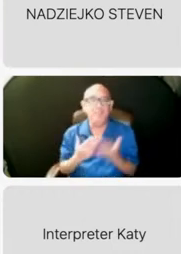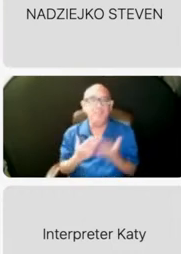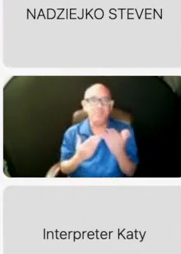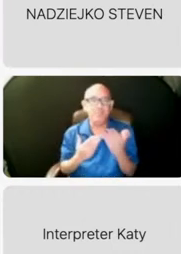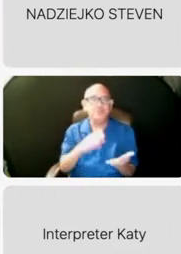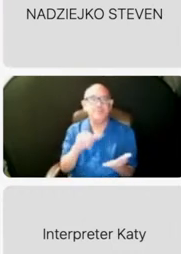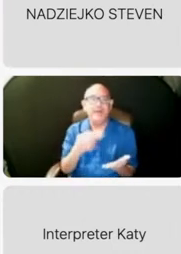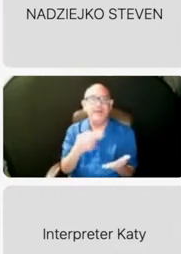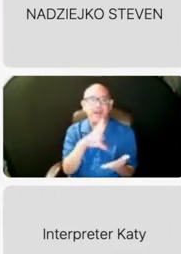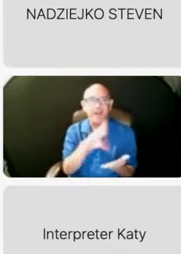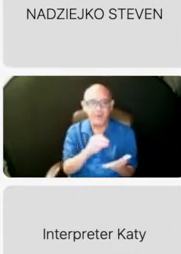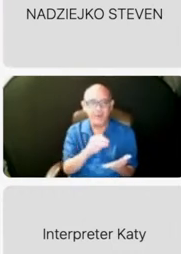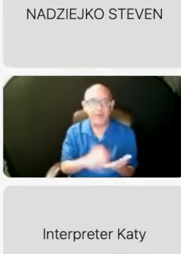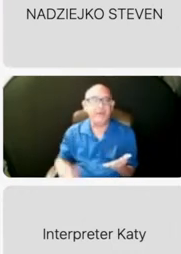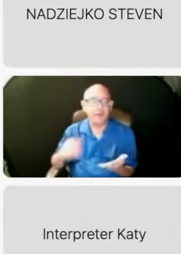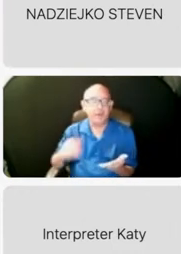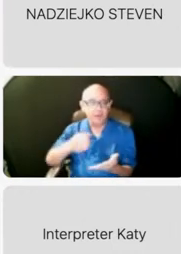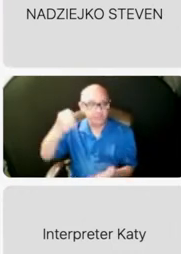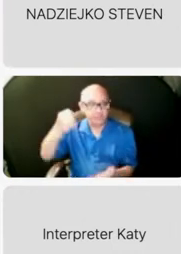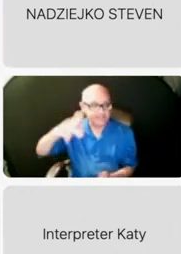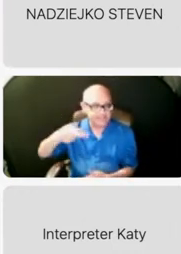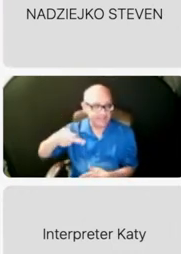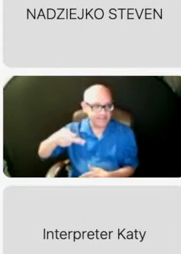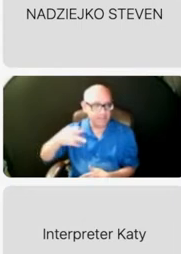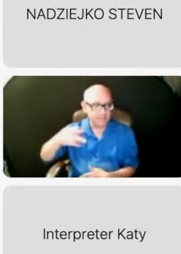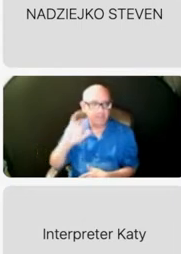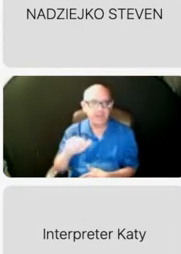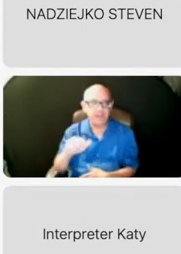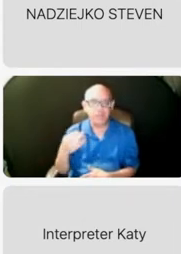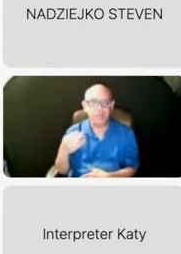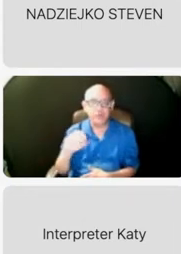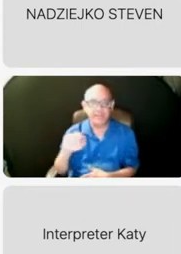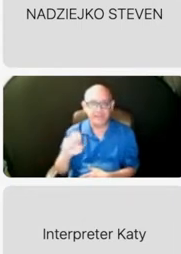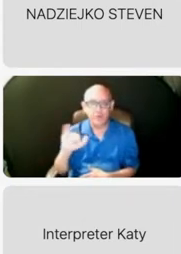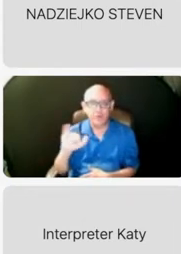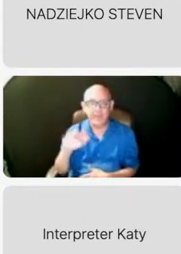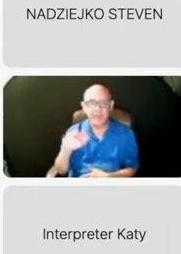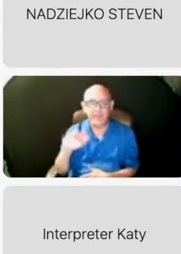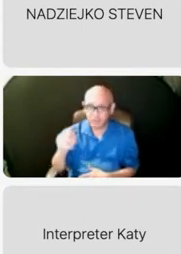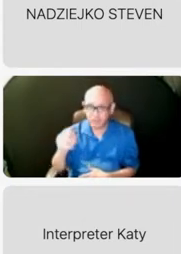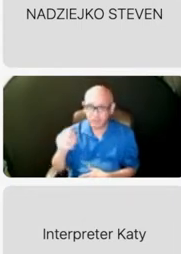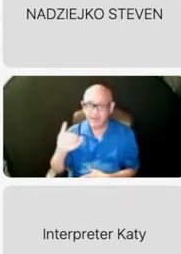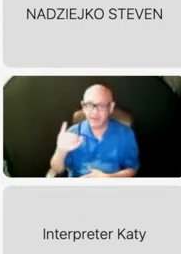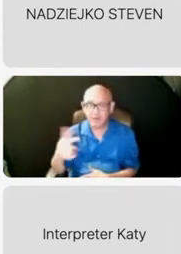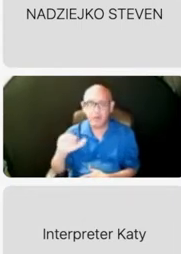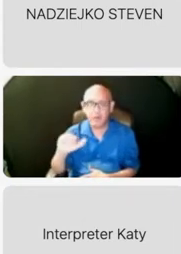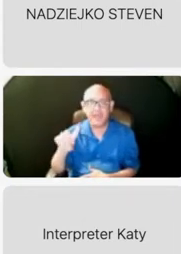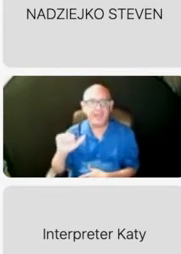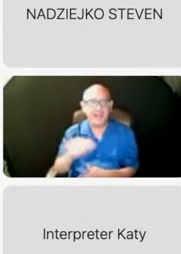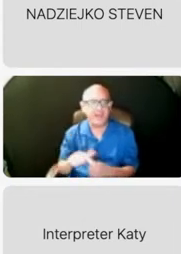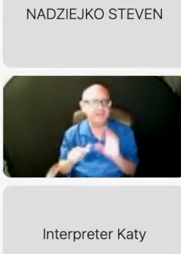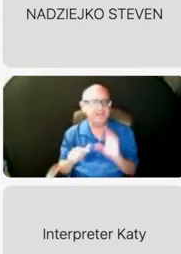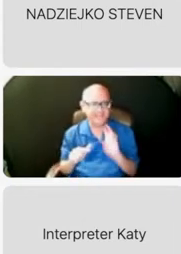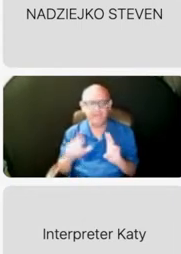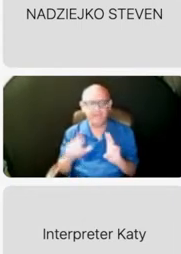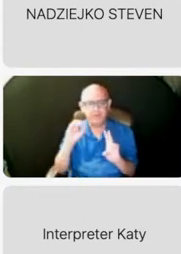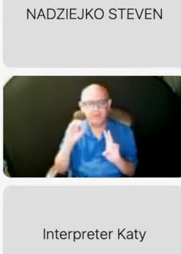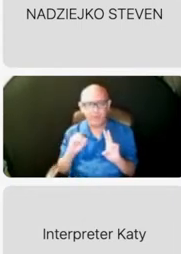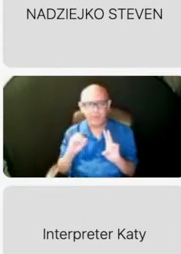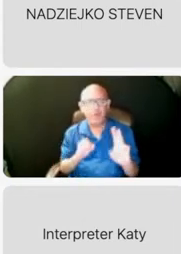carl and board member throwing ohida and carried on a 7-0 vote the board approved action item 6.0